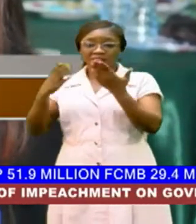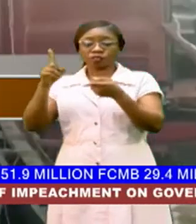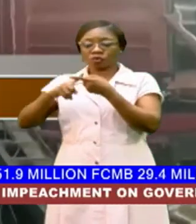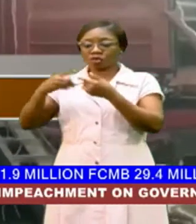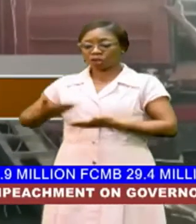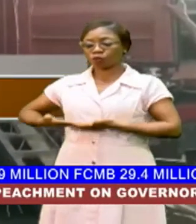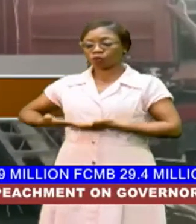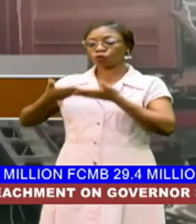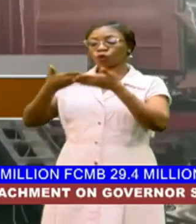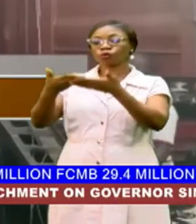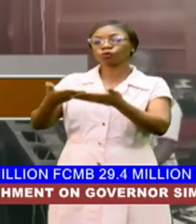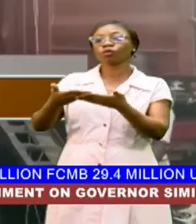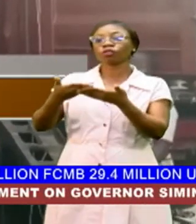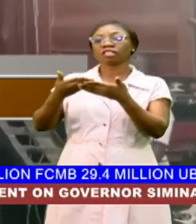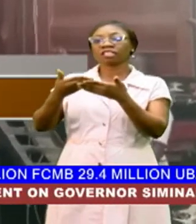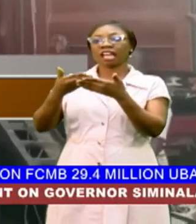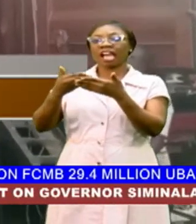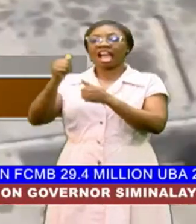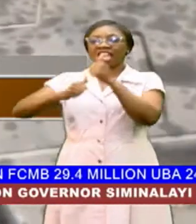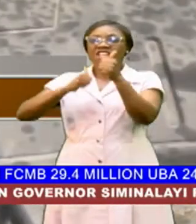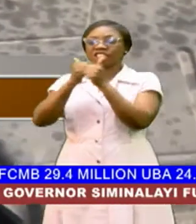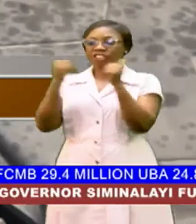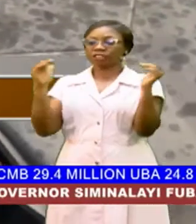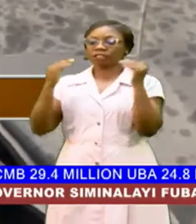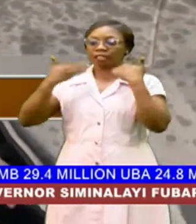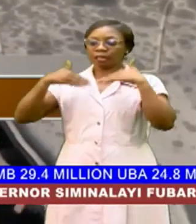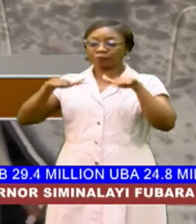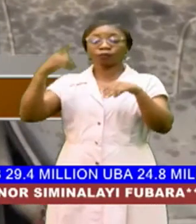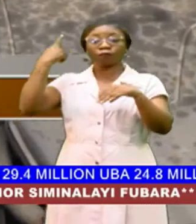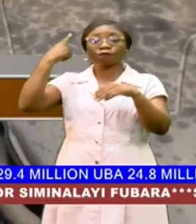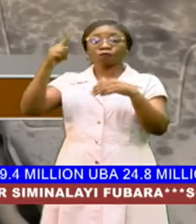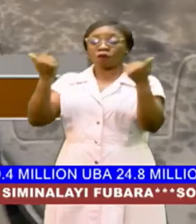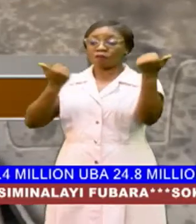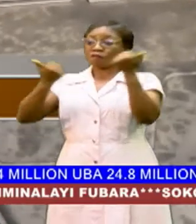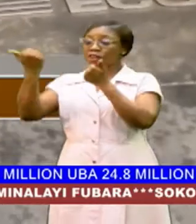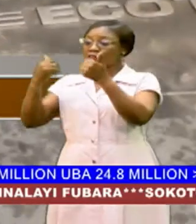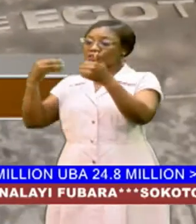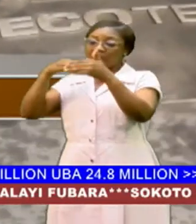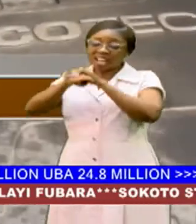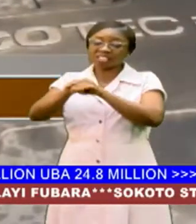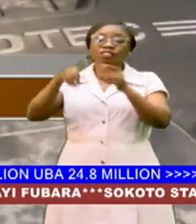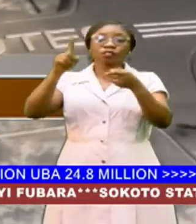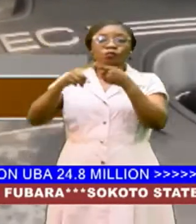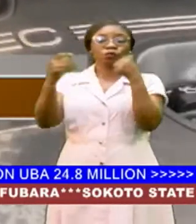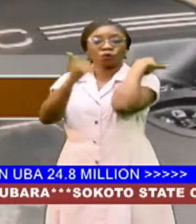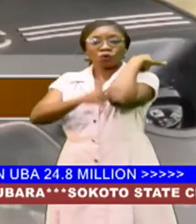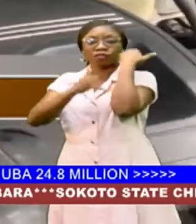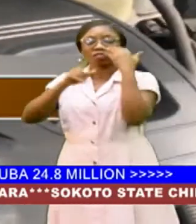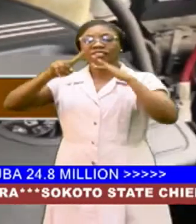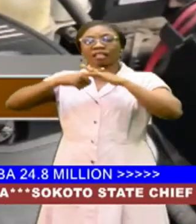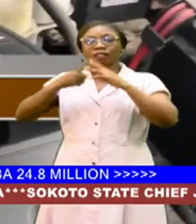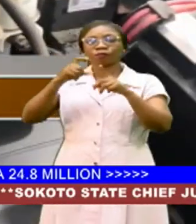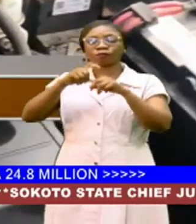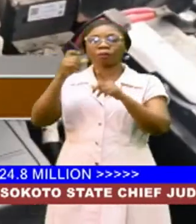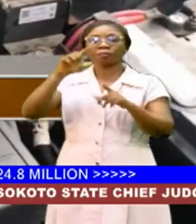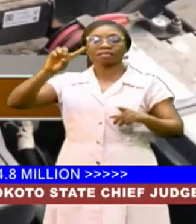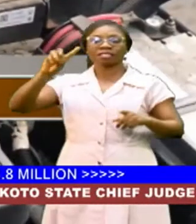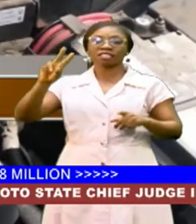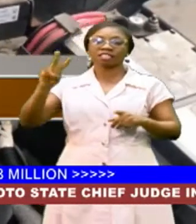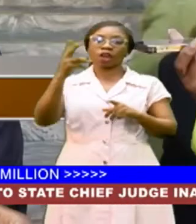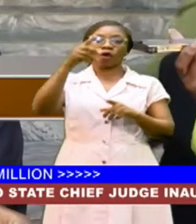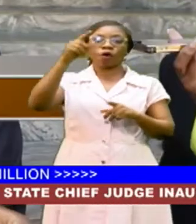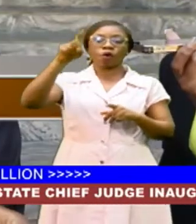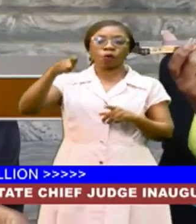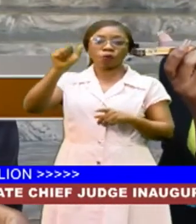introduce an age limit for vehicles entry into the country beginning second quarter of